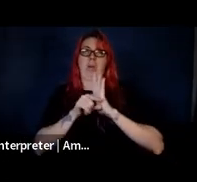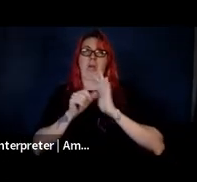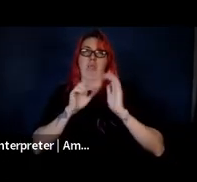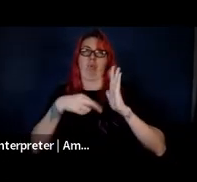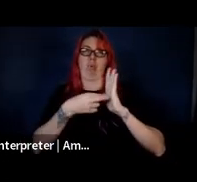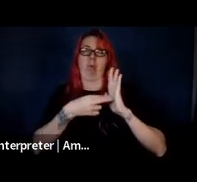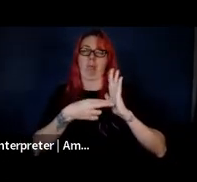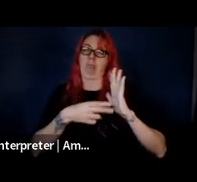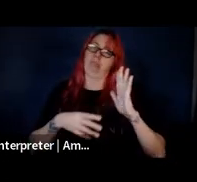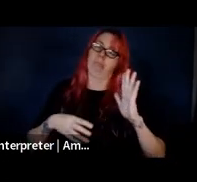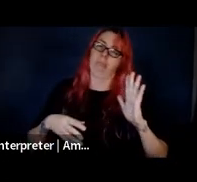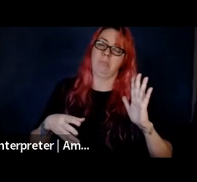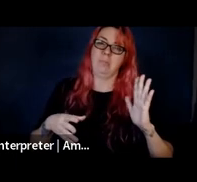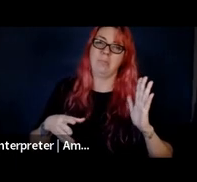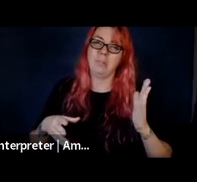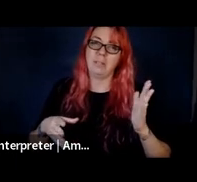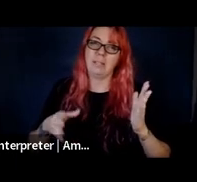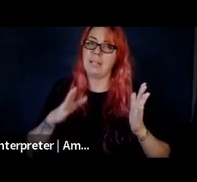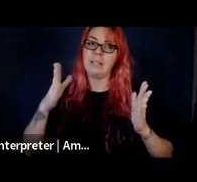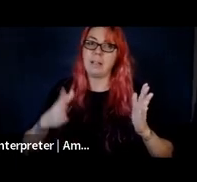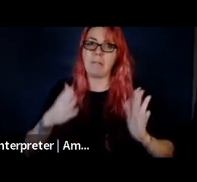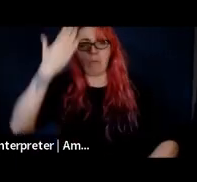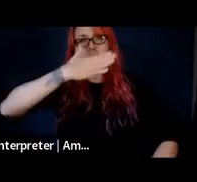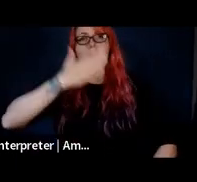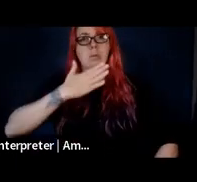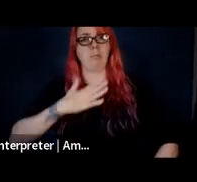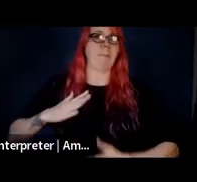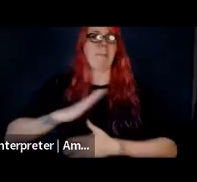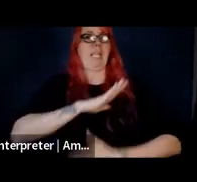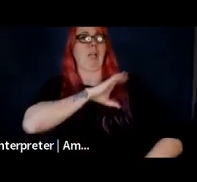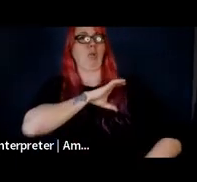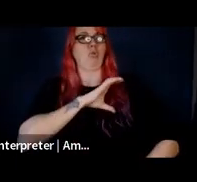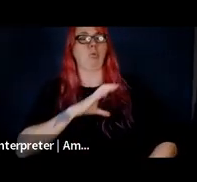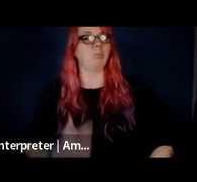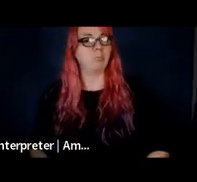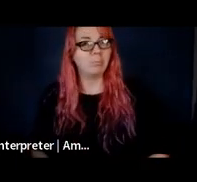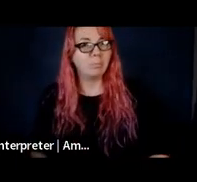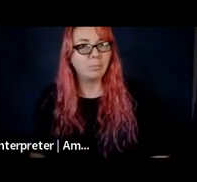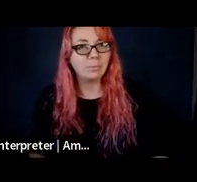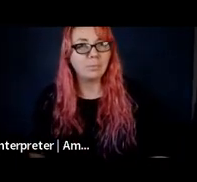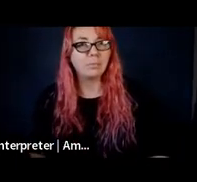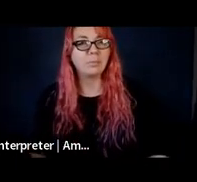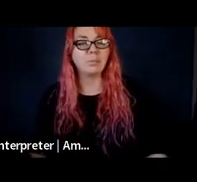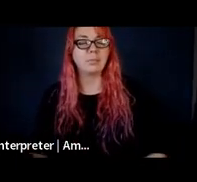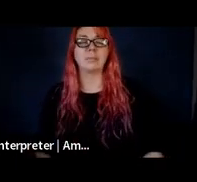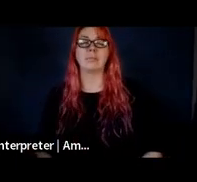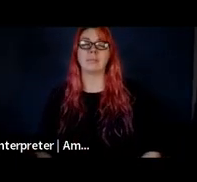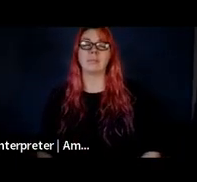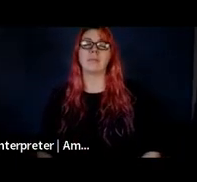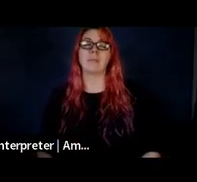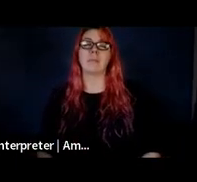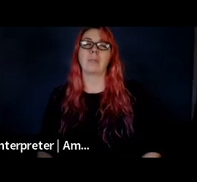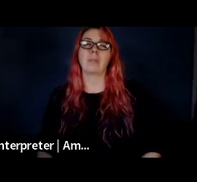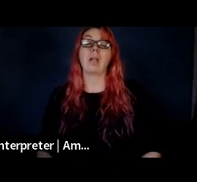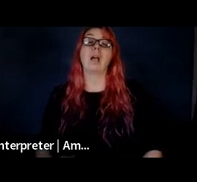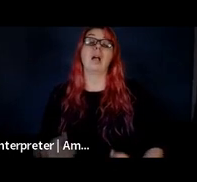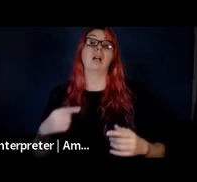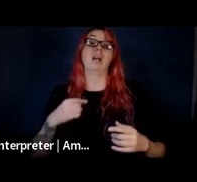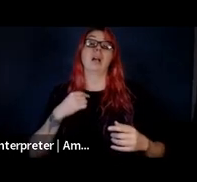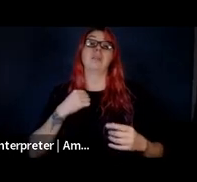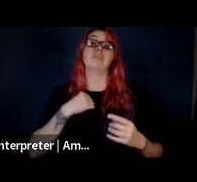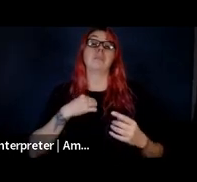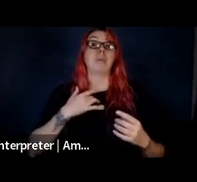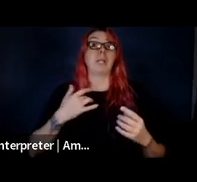where you didn't see, I have to say, even just now, my route here in Toronto, when I'm going into the city, is I pass